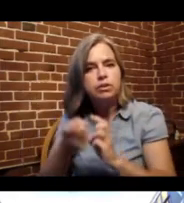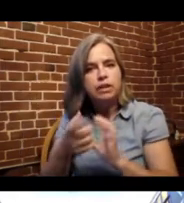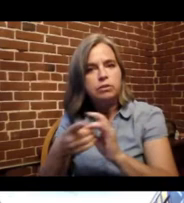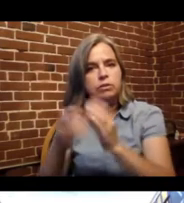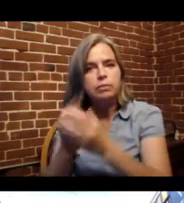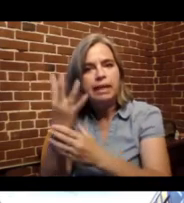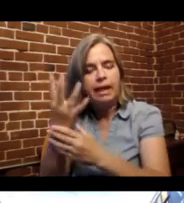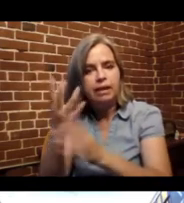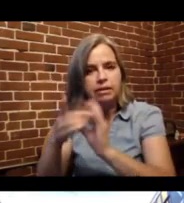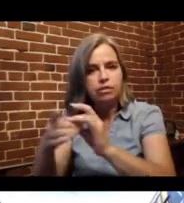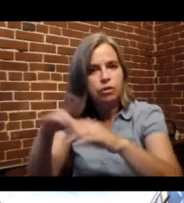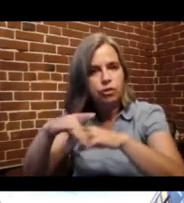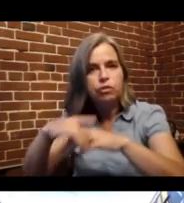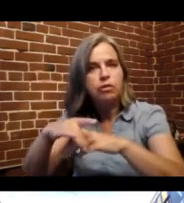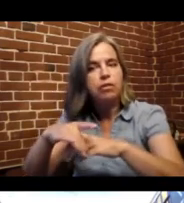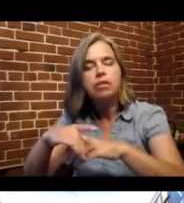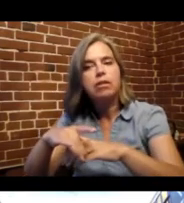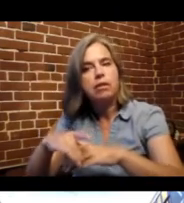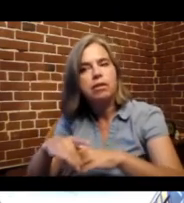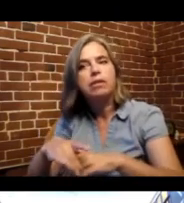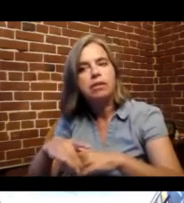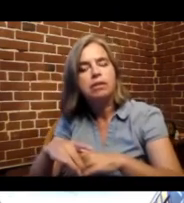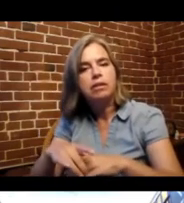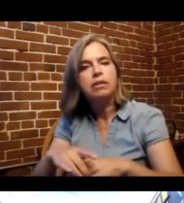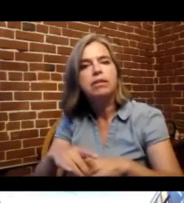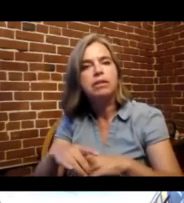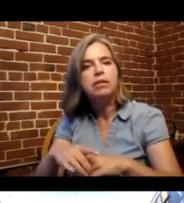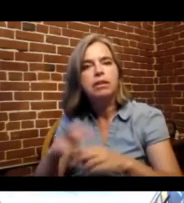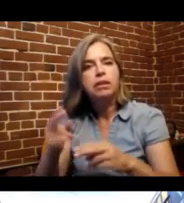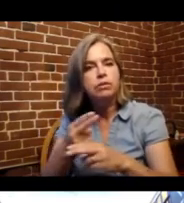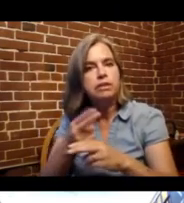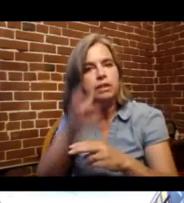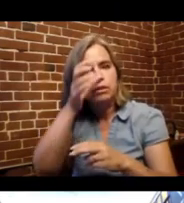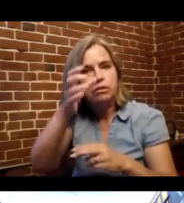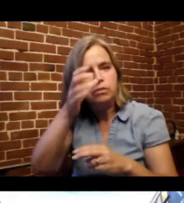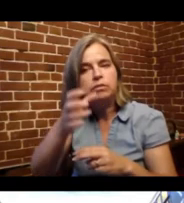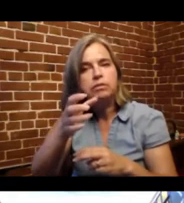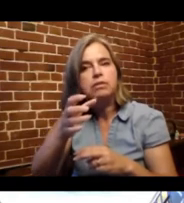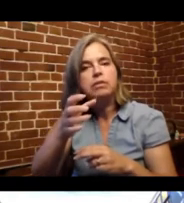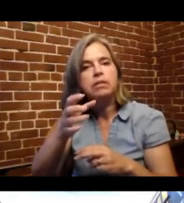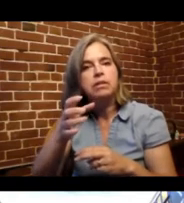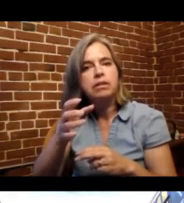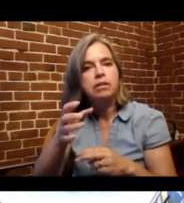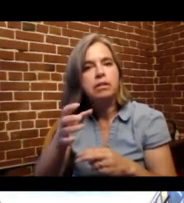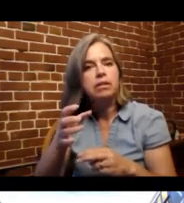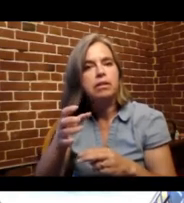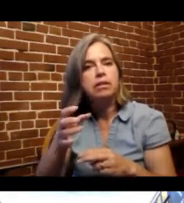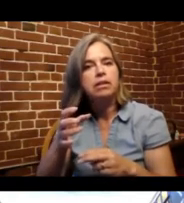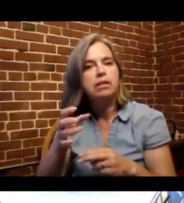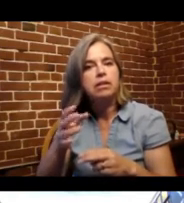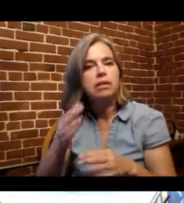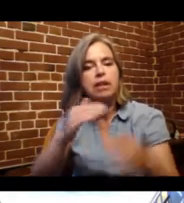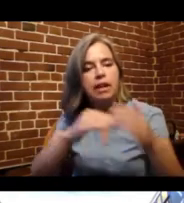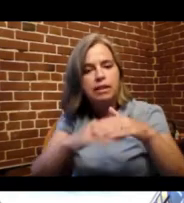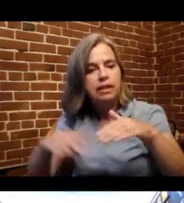Earth, but we're using a animation that is sort of layered